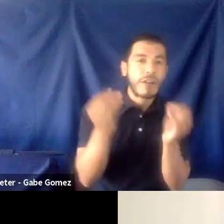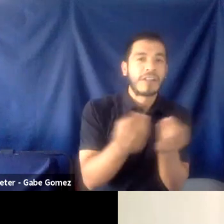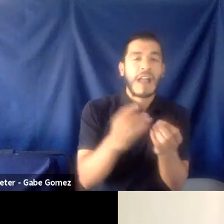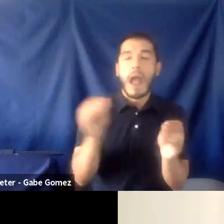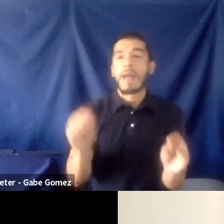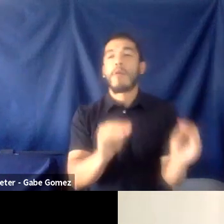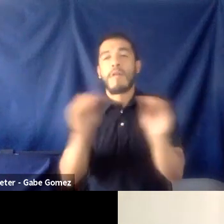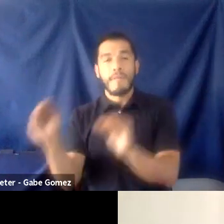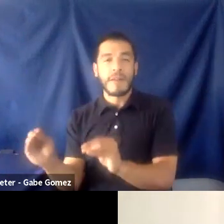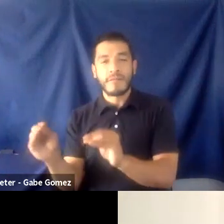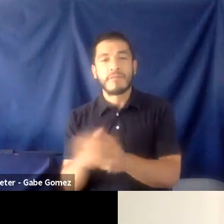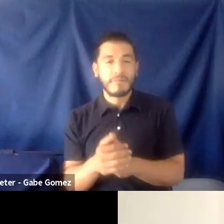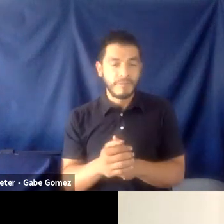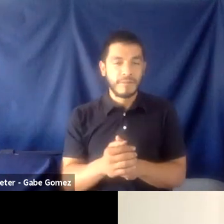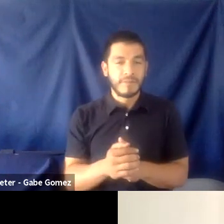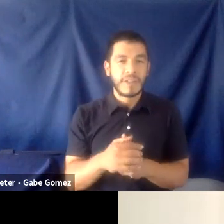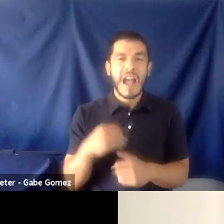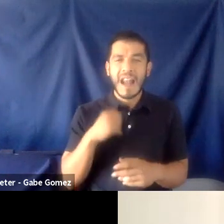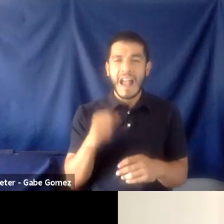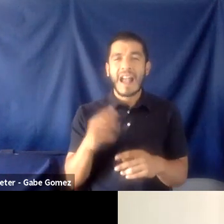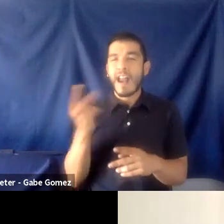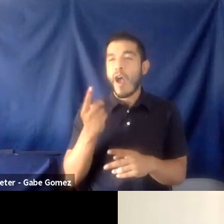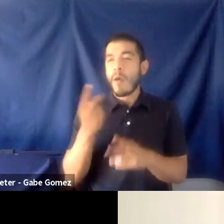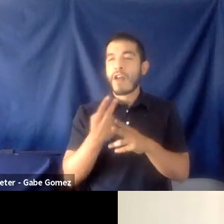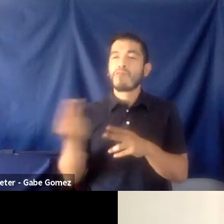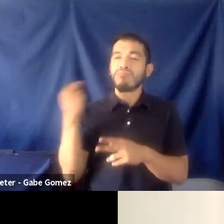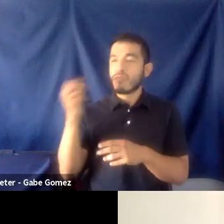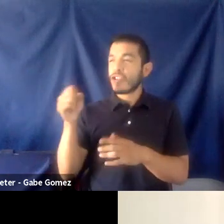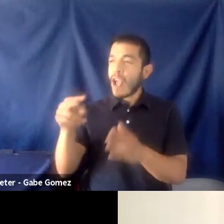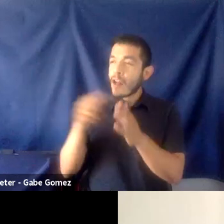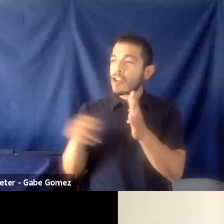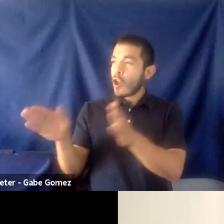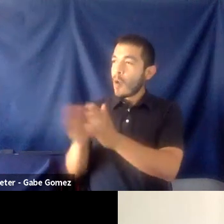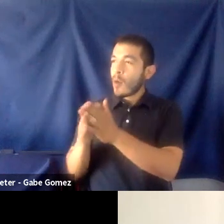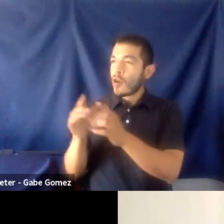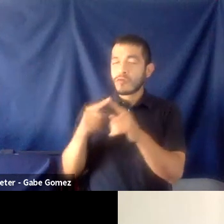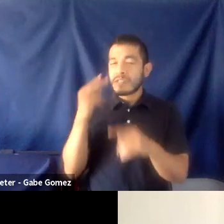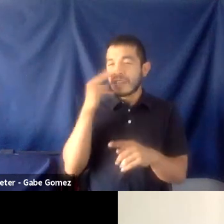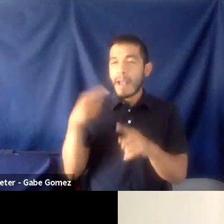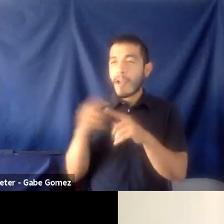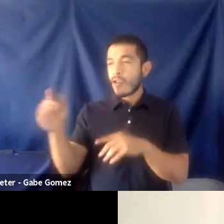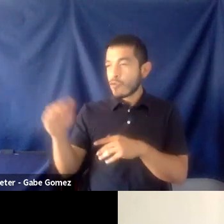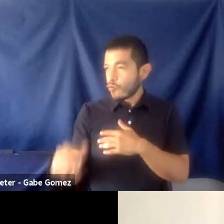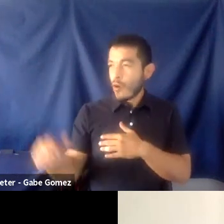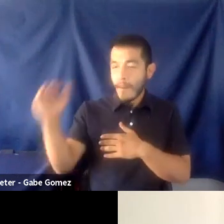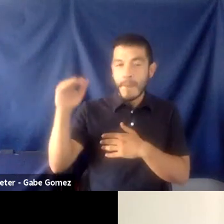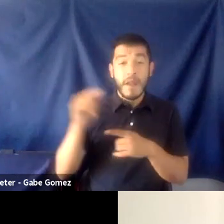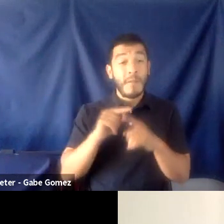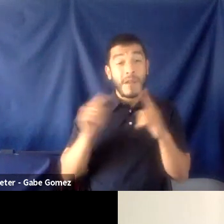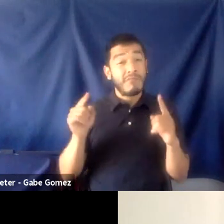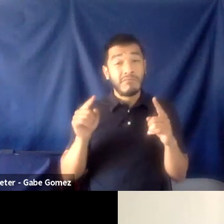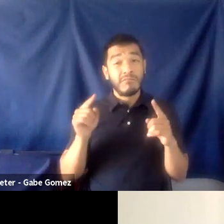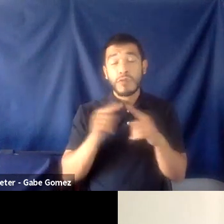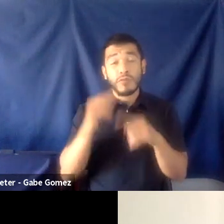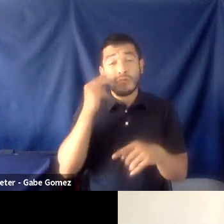so, I figured that you could always go back and read the book, to learn about the details of her childhood. But, just to